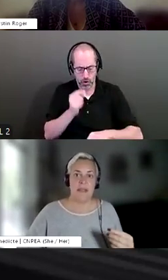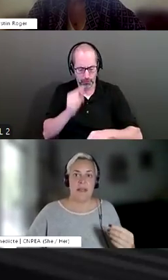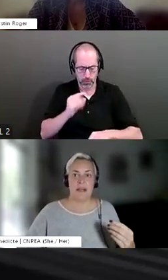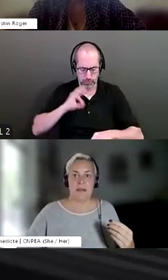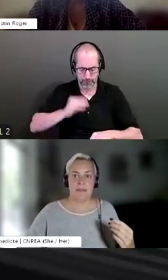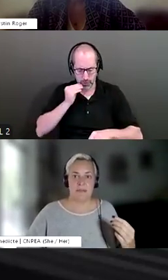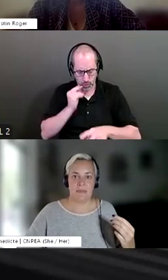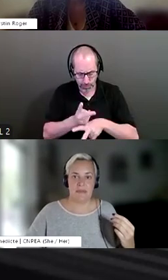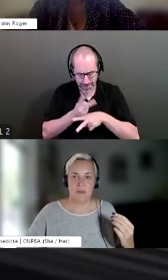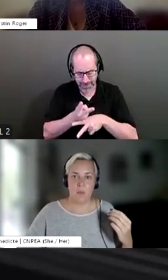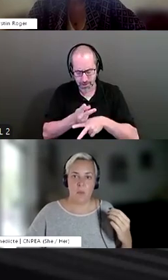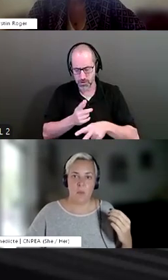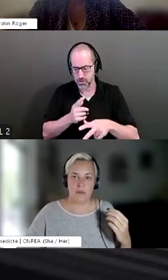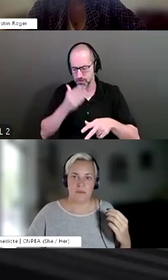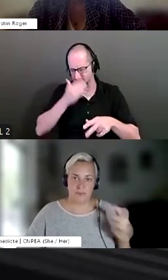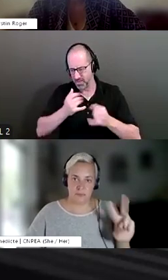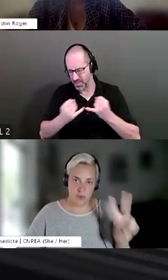time.